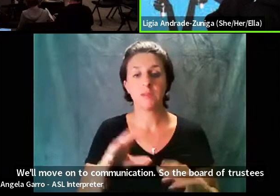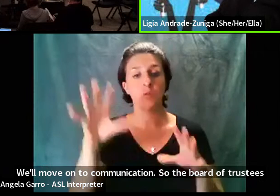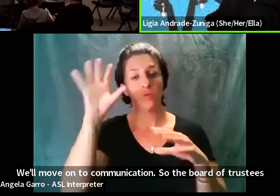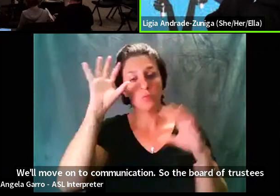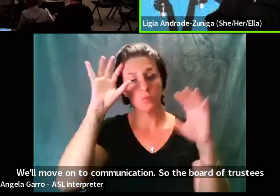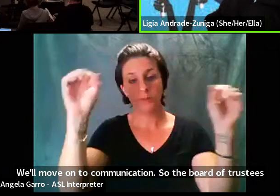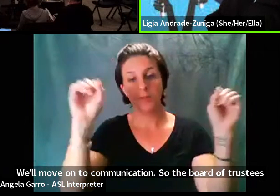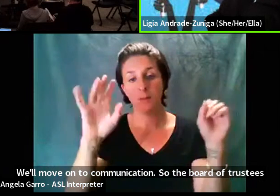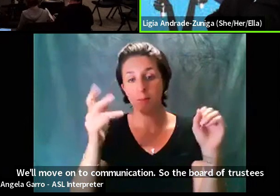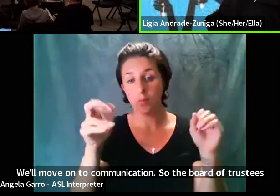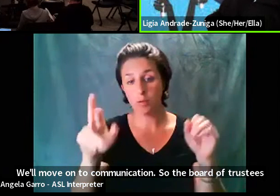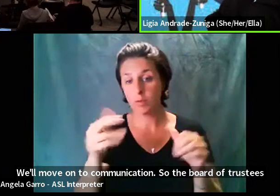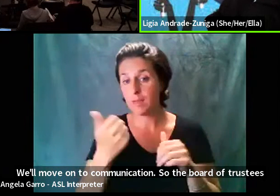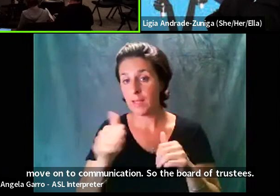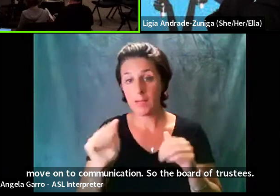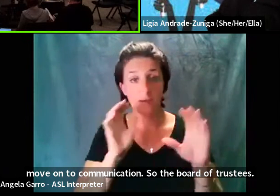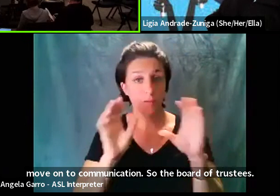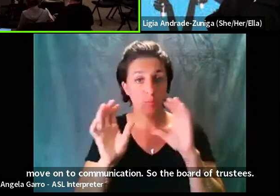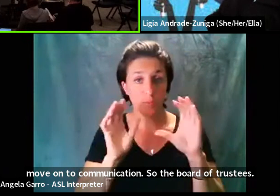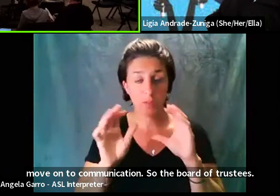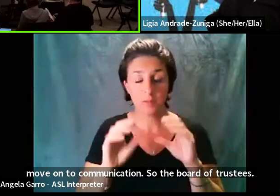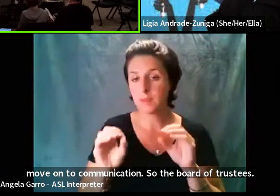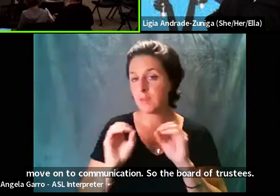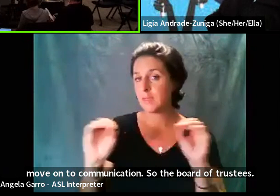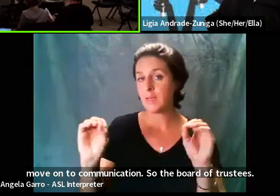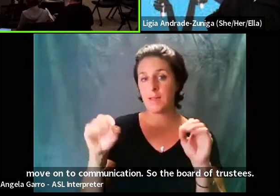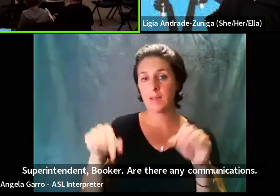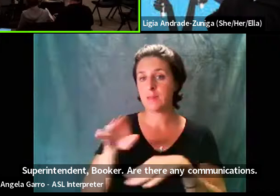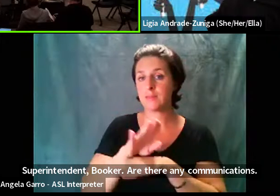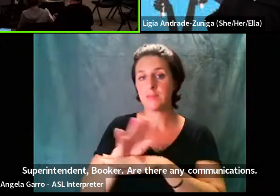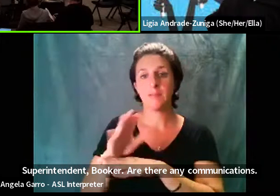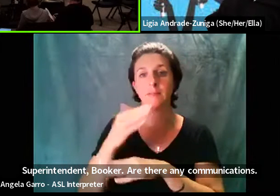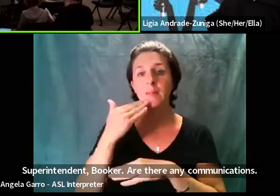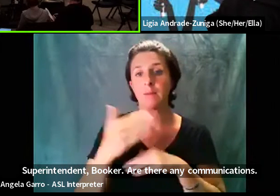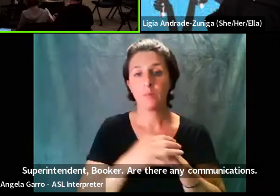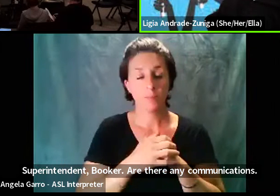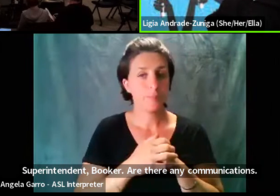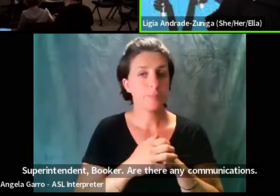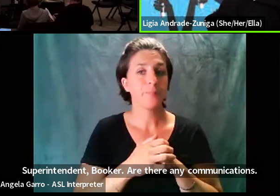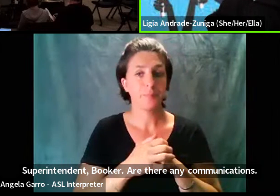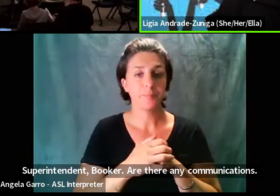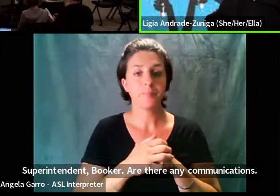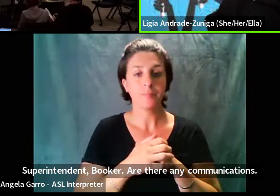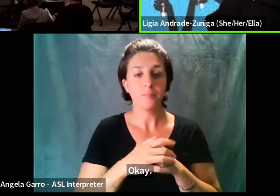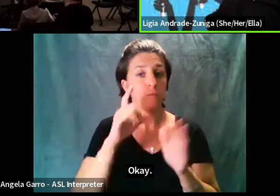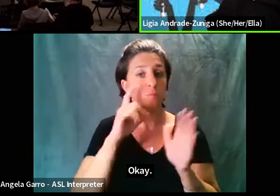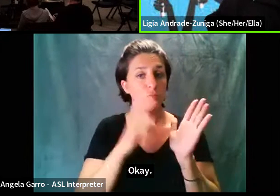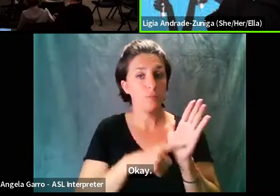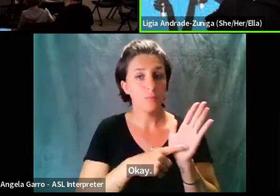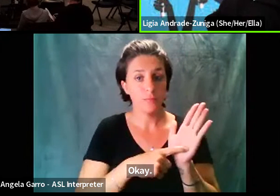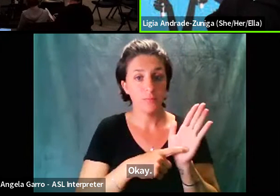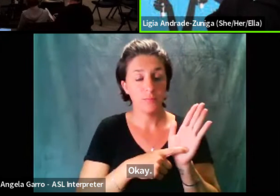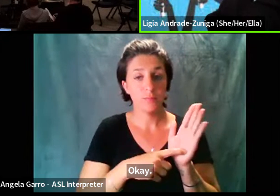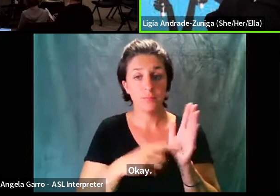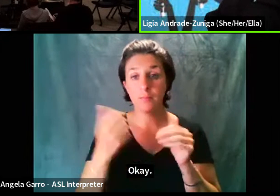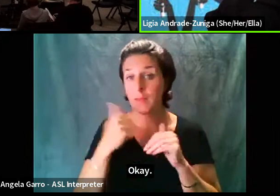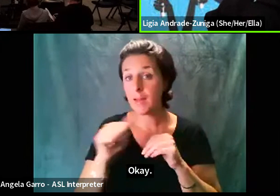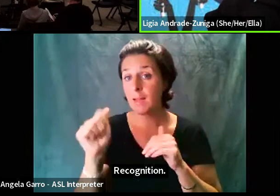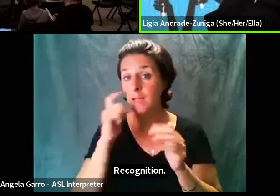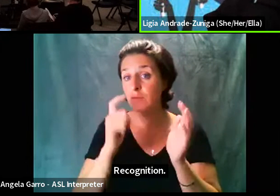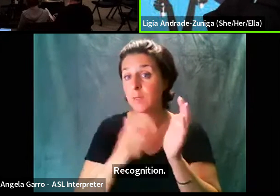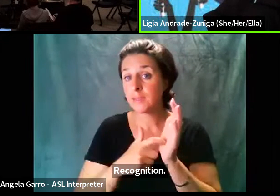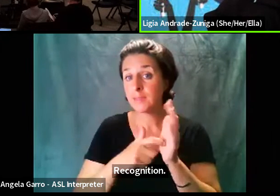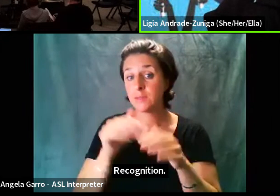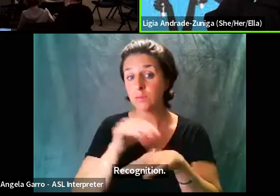are there any communications? None this evening. Thank you. Okay. Recognition. Are there any recognitions